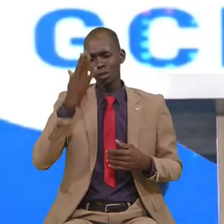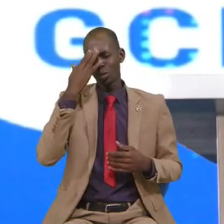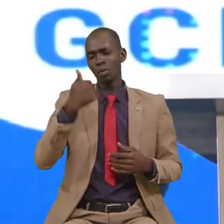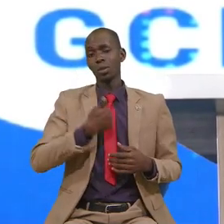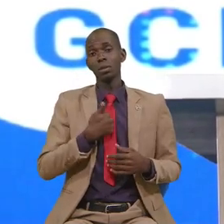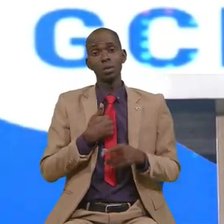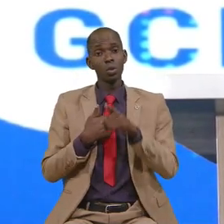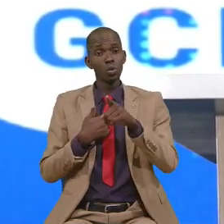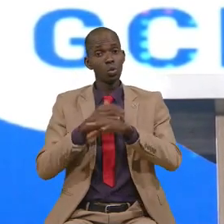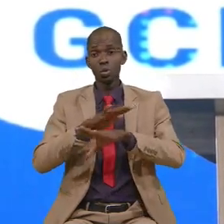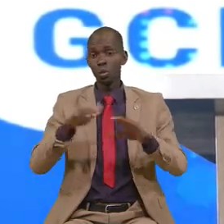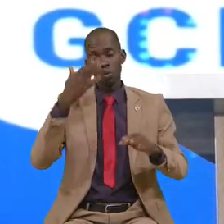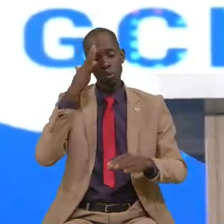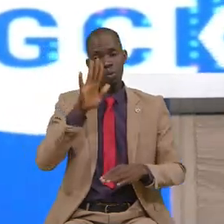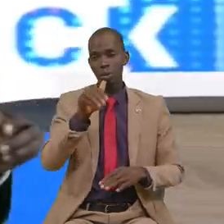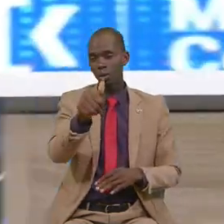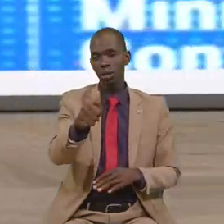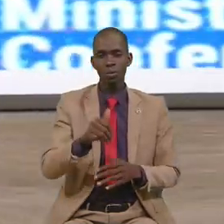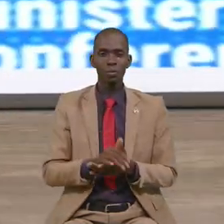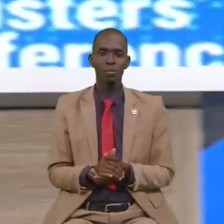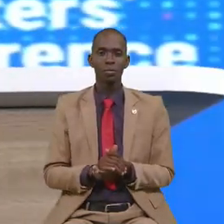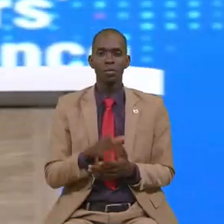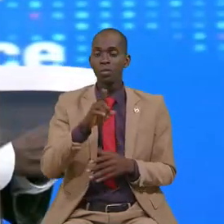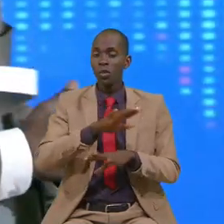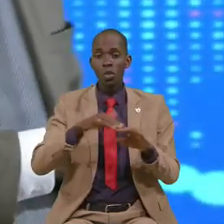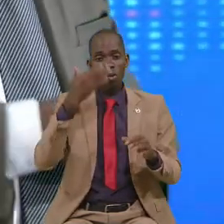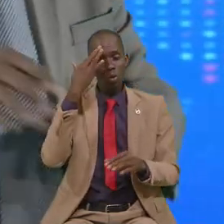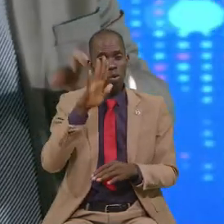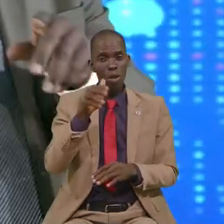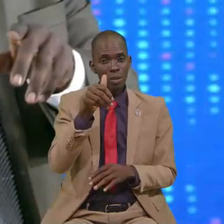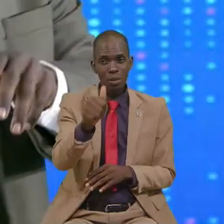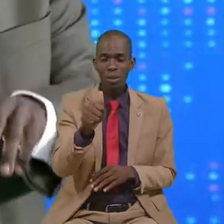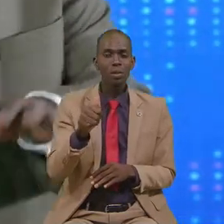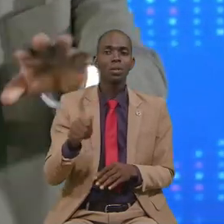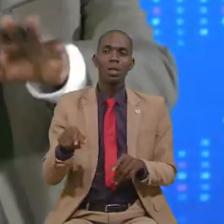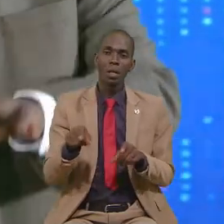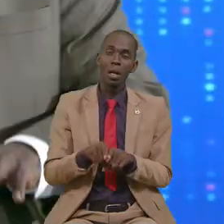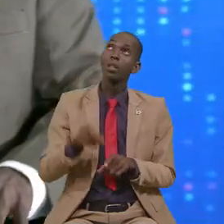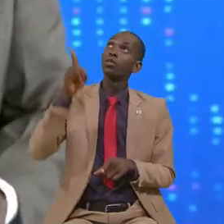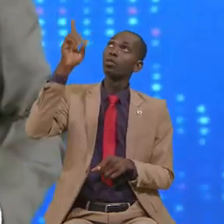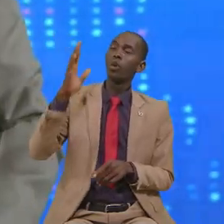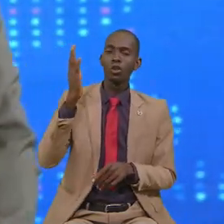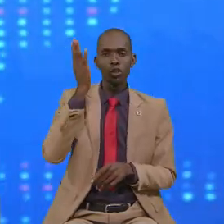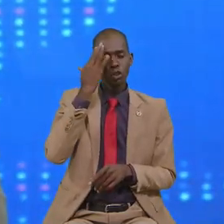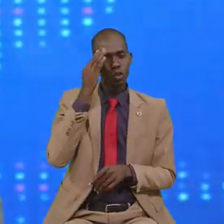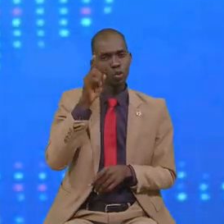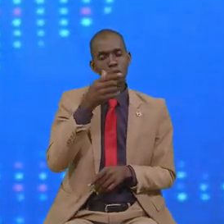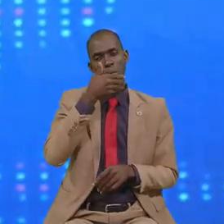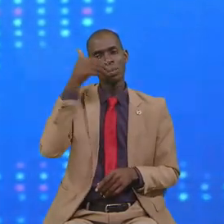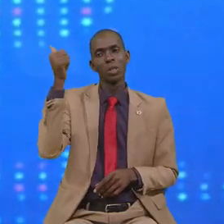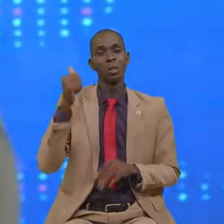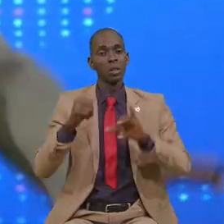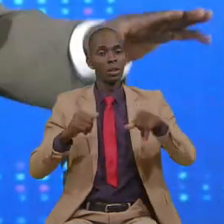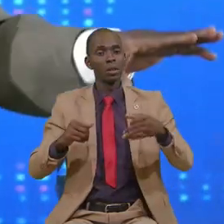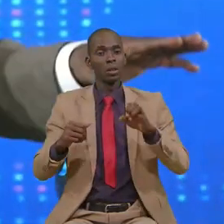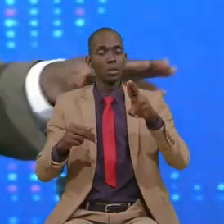don't know yourself. You don't know yourself as God knows you. Jeremiah did not know